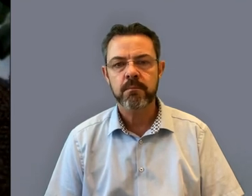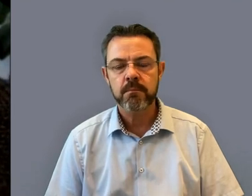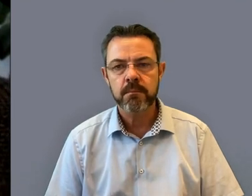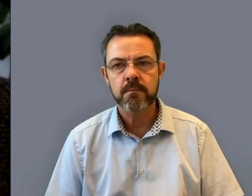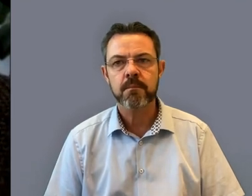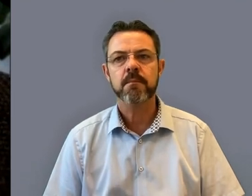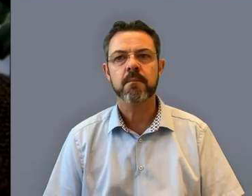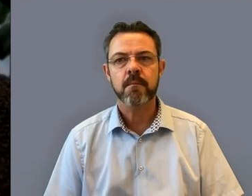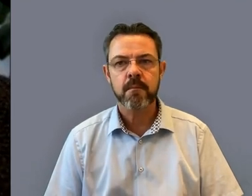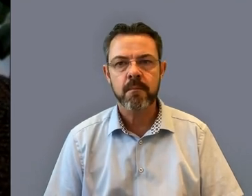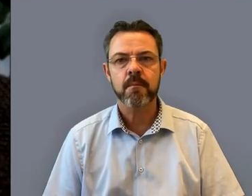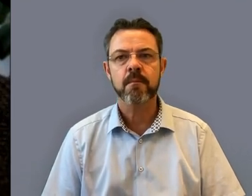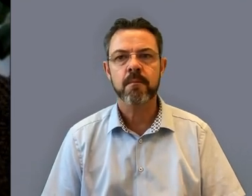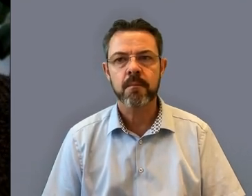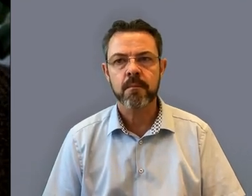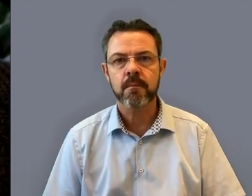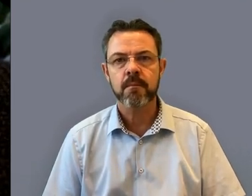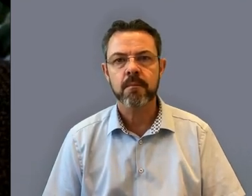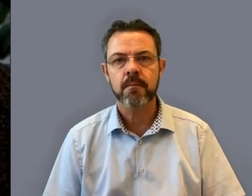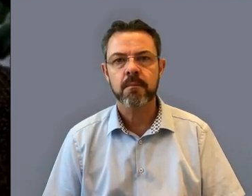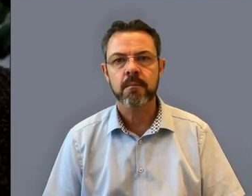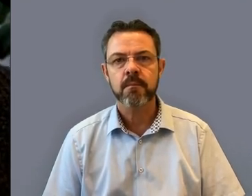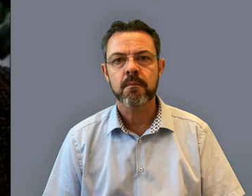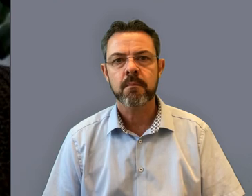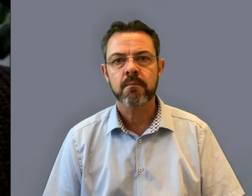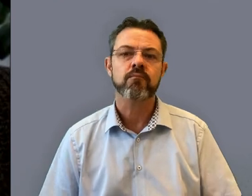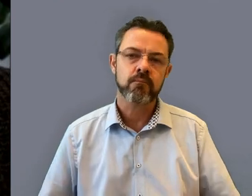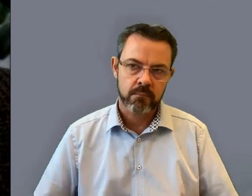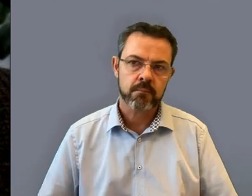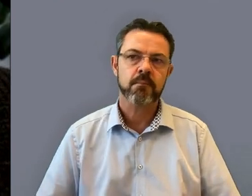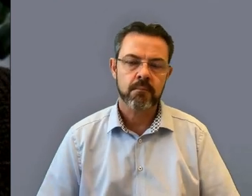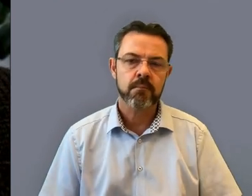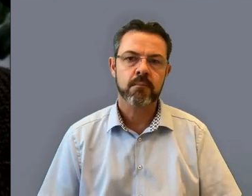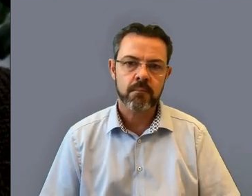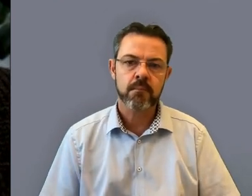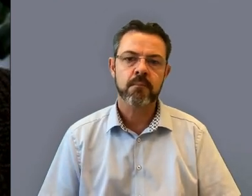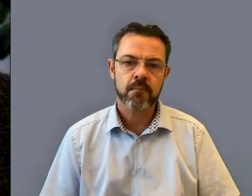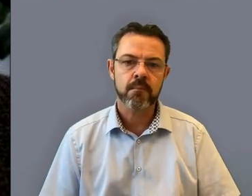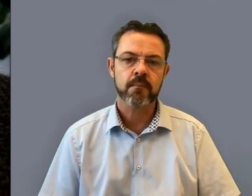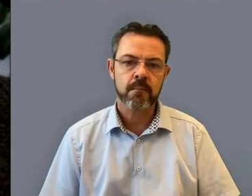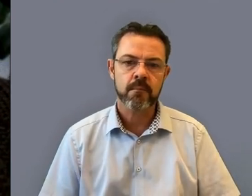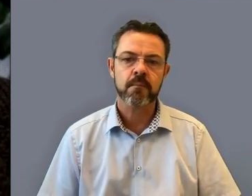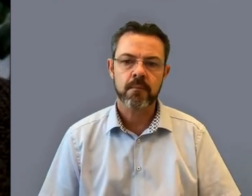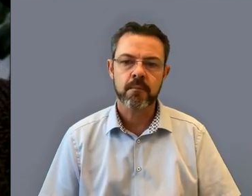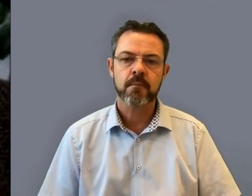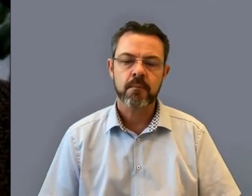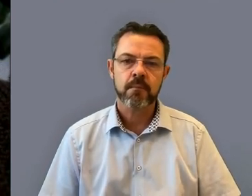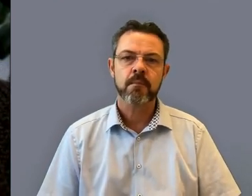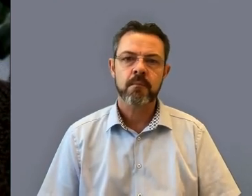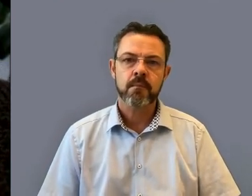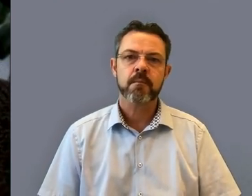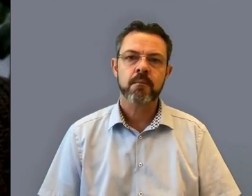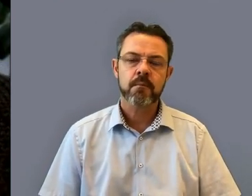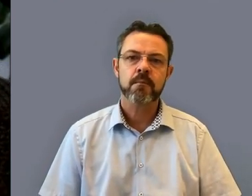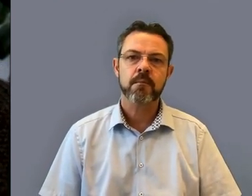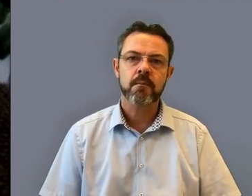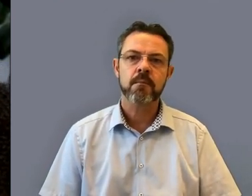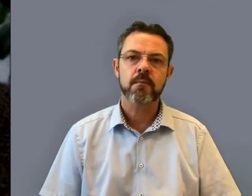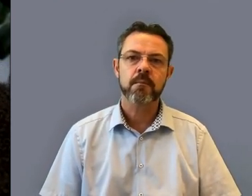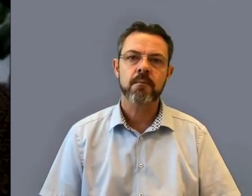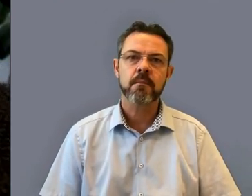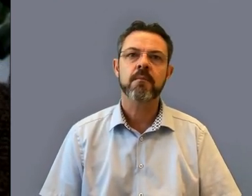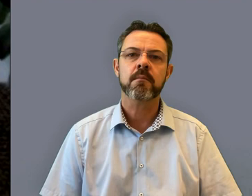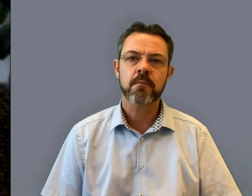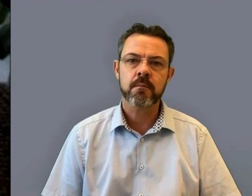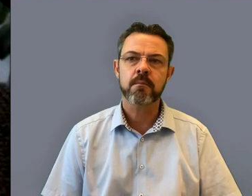well, because otherwise they won't exist, because there's always variability. They simply won't survive. And this is why you have something like stock,